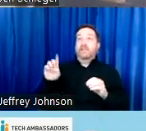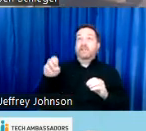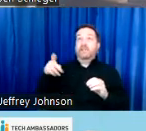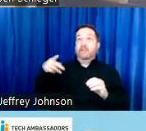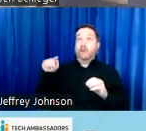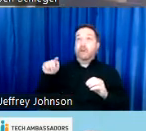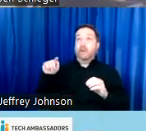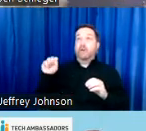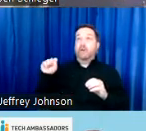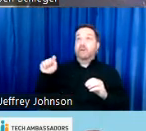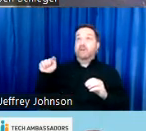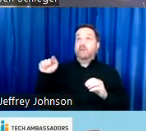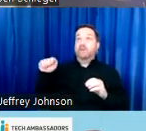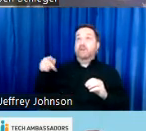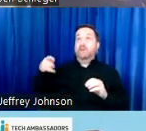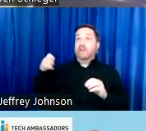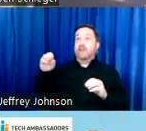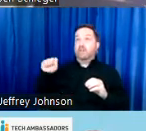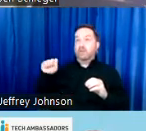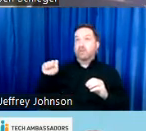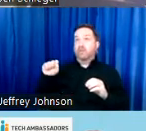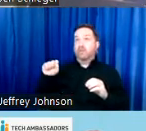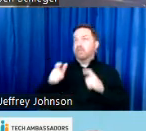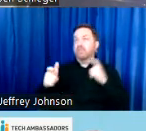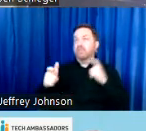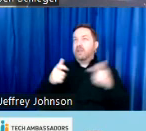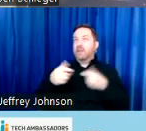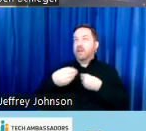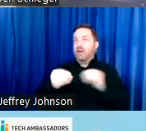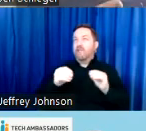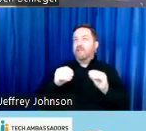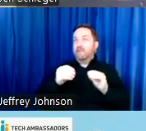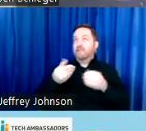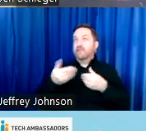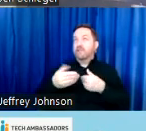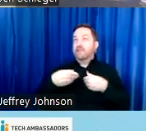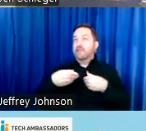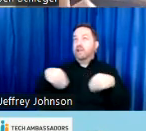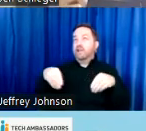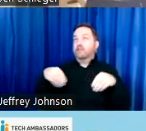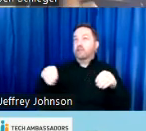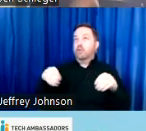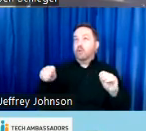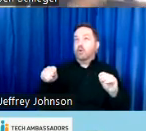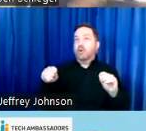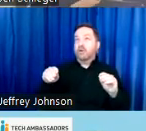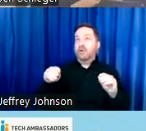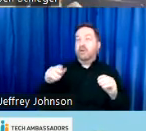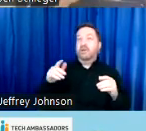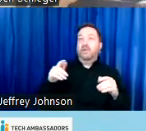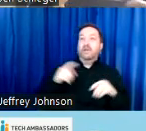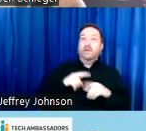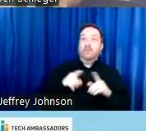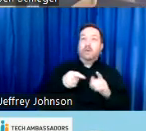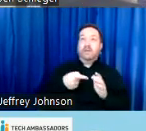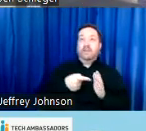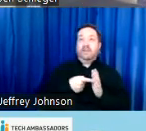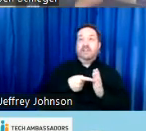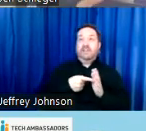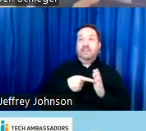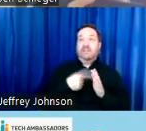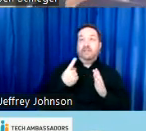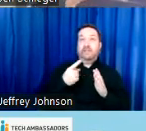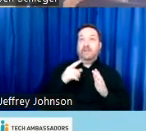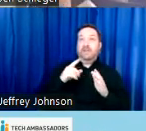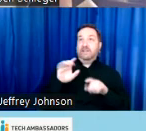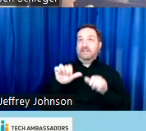any big major office supply or other retailer. But for context, this here is about the size of an index